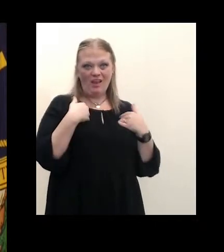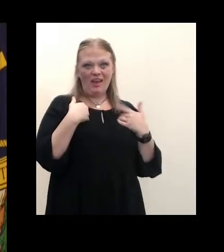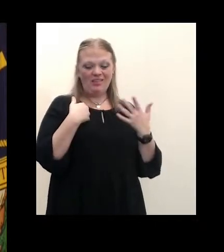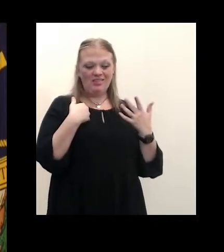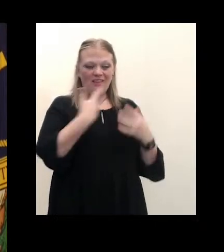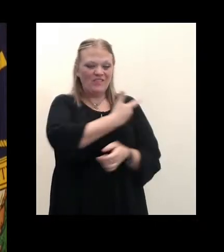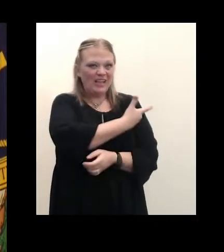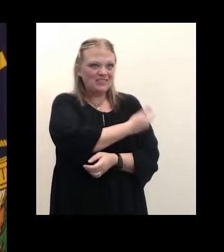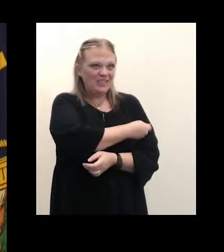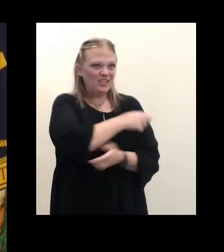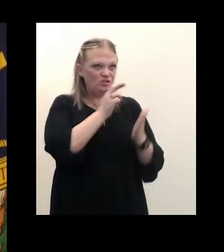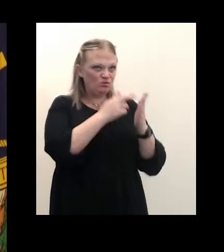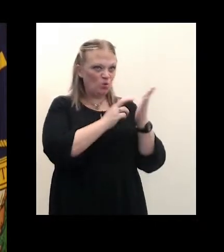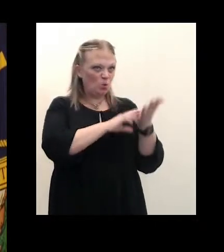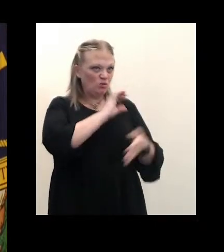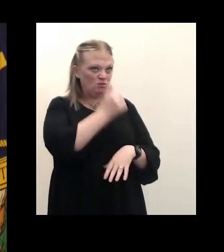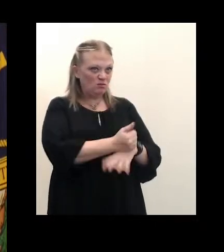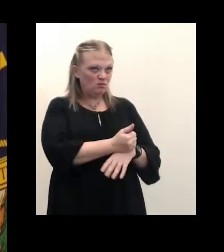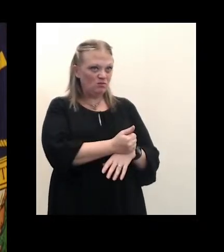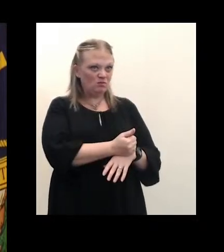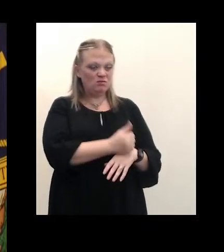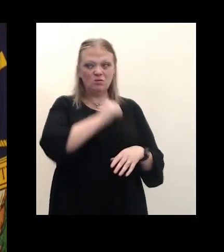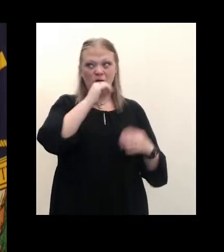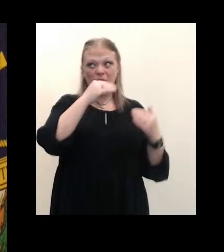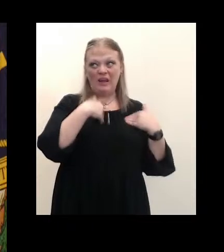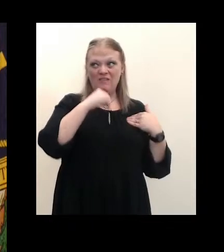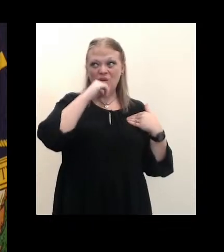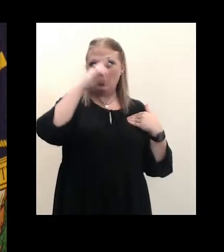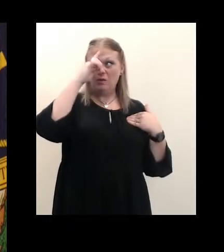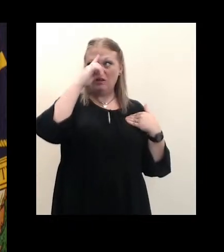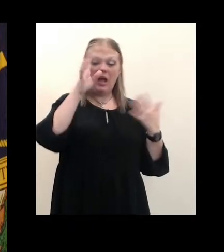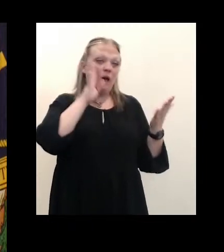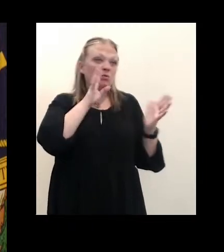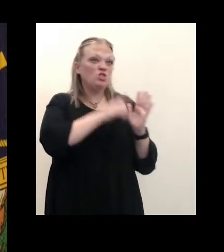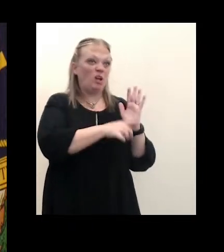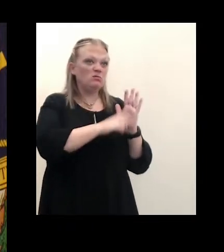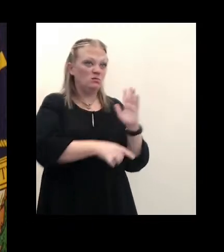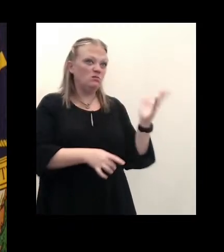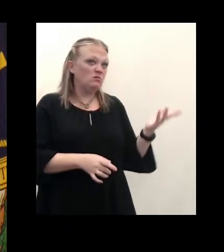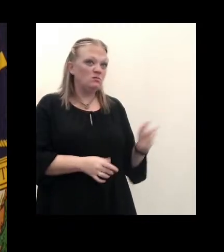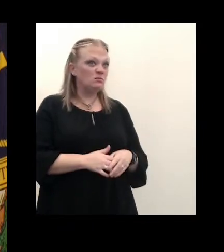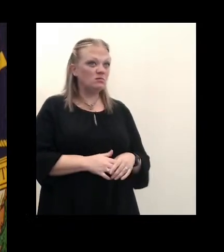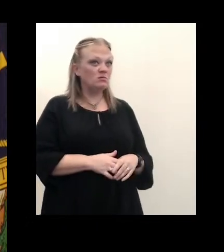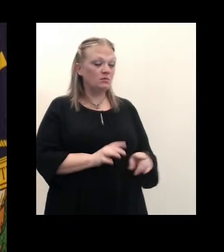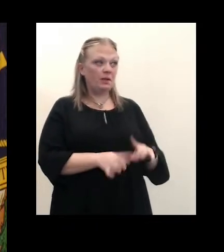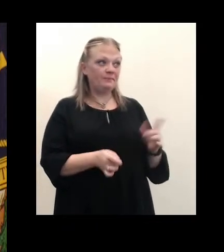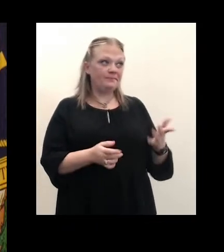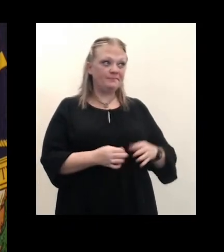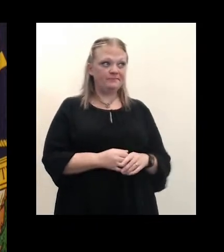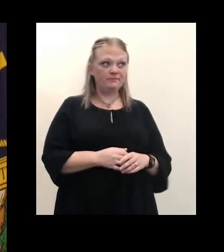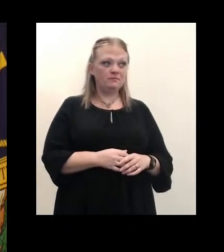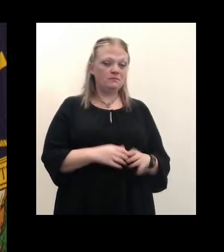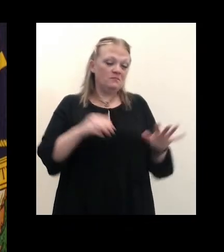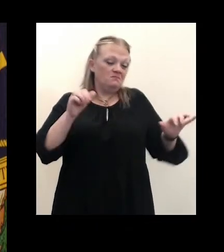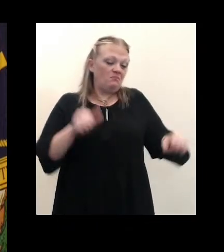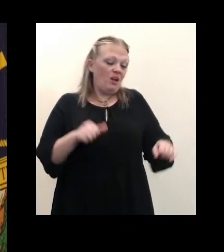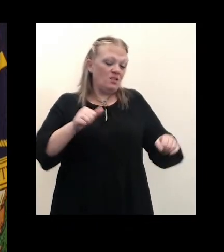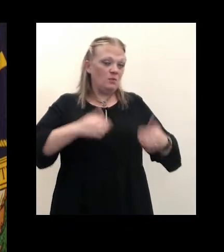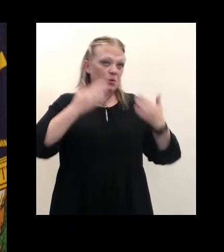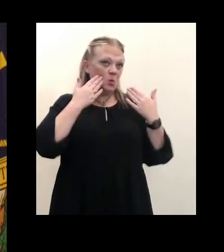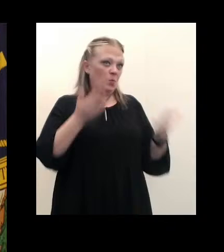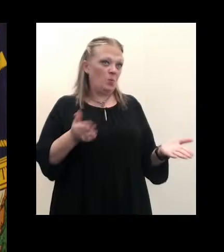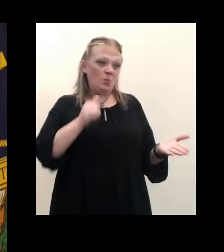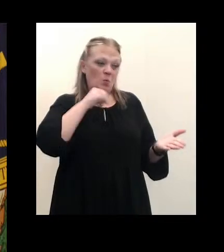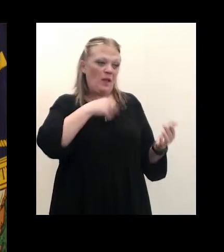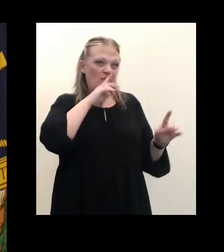place. I don't have, and I don't think we'll look into it, but it's possible. I don't know though. I don't have the answer,